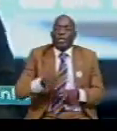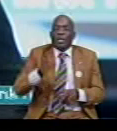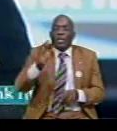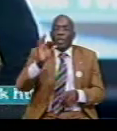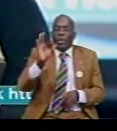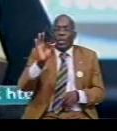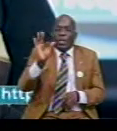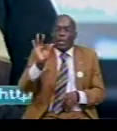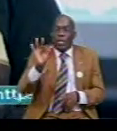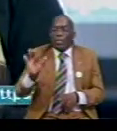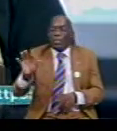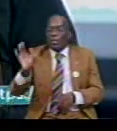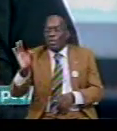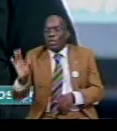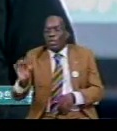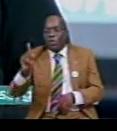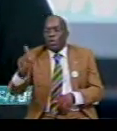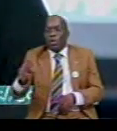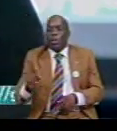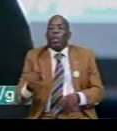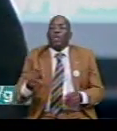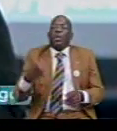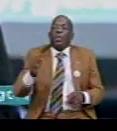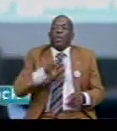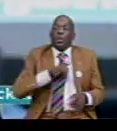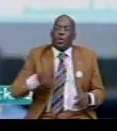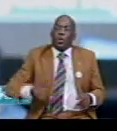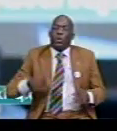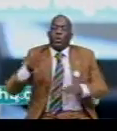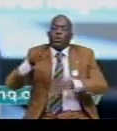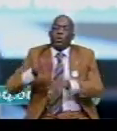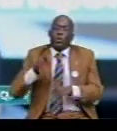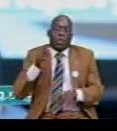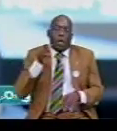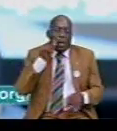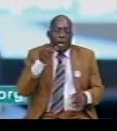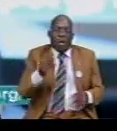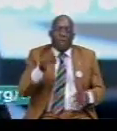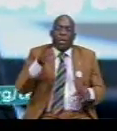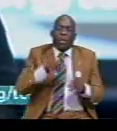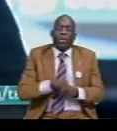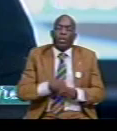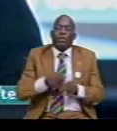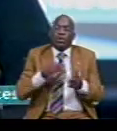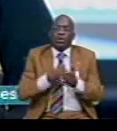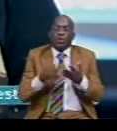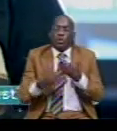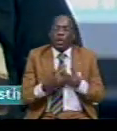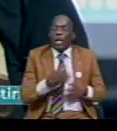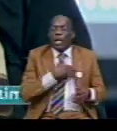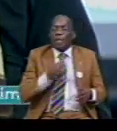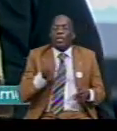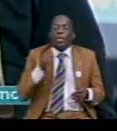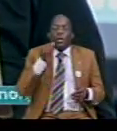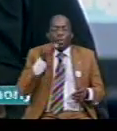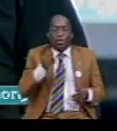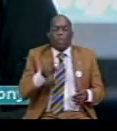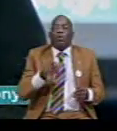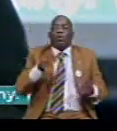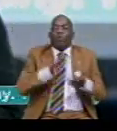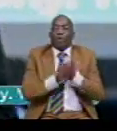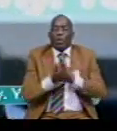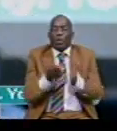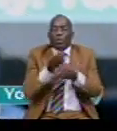14 Olorun ba mi pade o gba ko so aye mi mo si dupe pe o ran mi lowo lati titi di wakati atowo yi